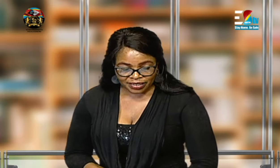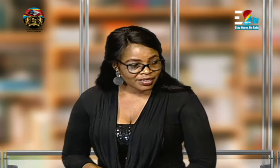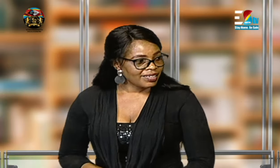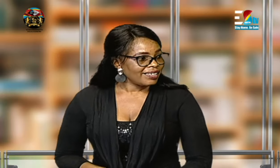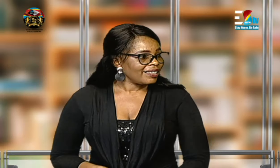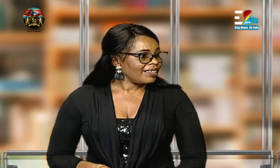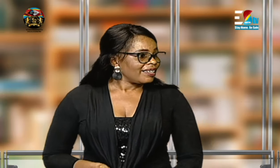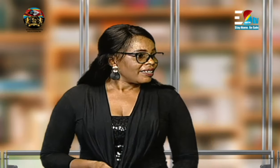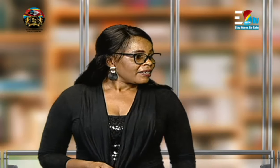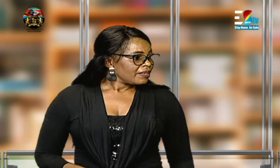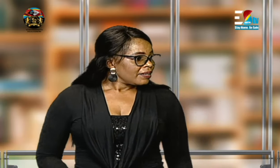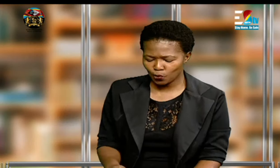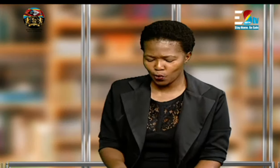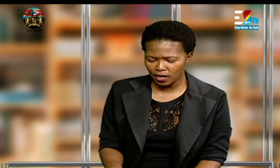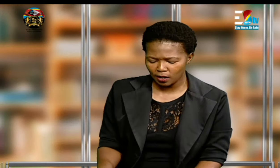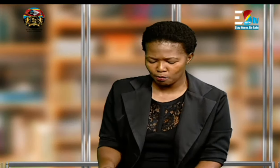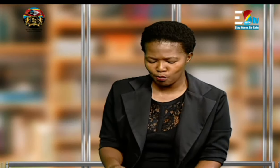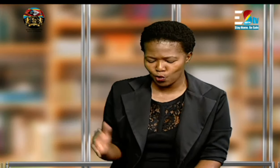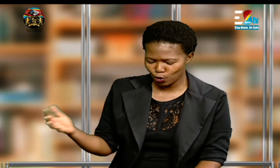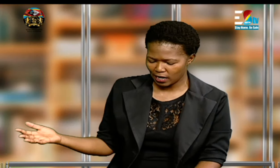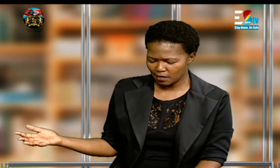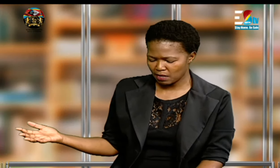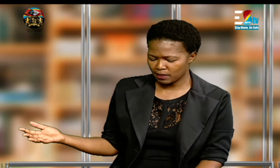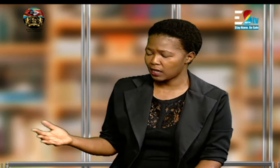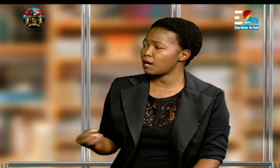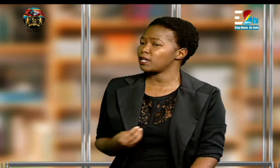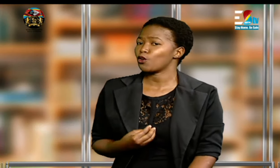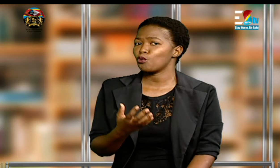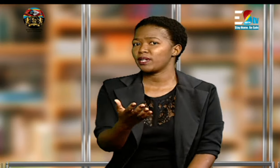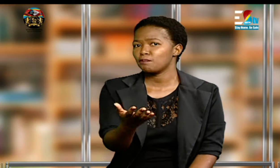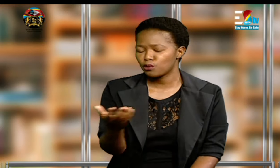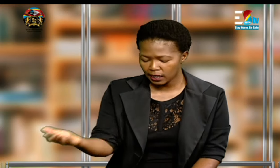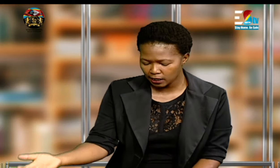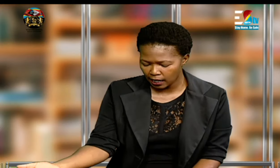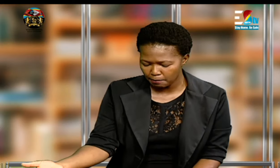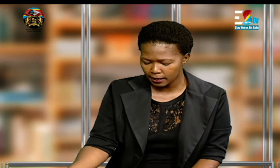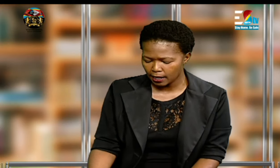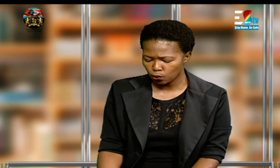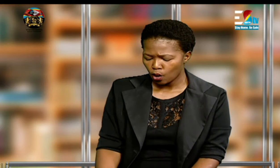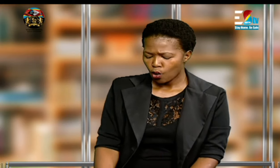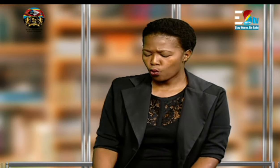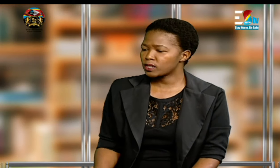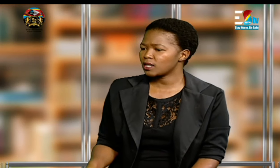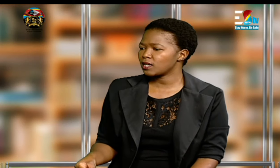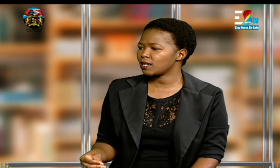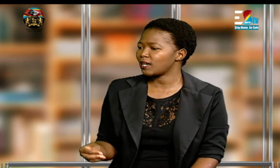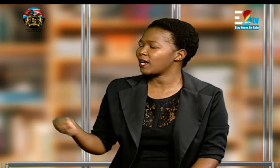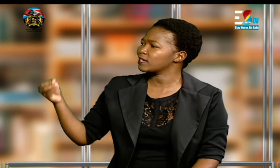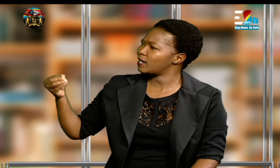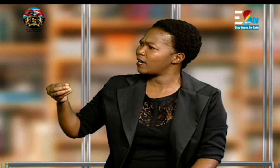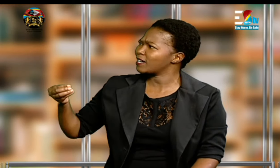mfundzi zethu kunembuto lana maybe lengaba nayo kumbe nembukeli la ngaba nayo